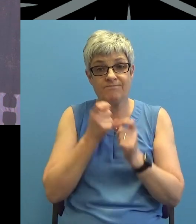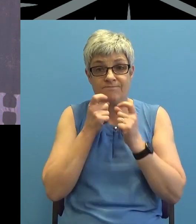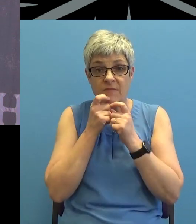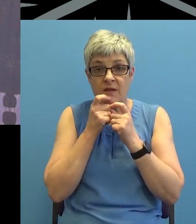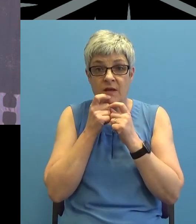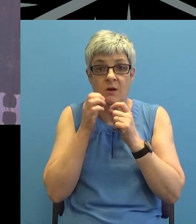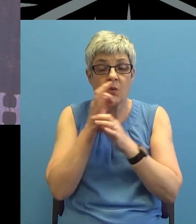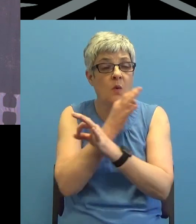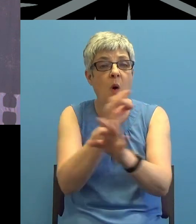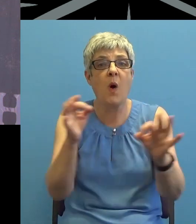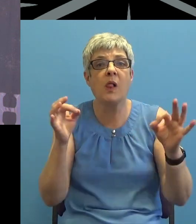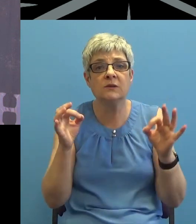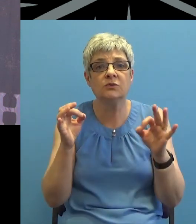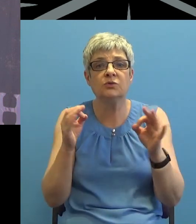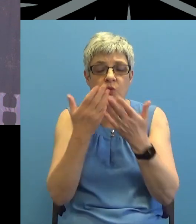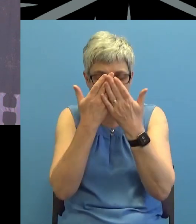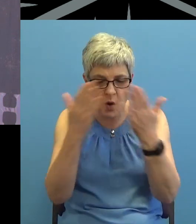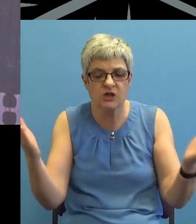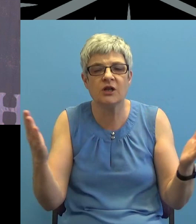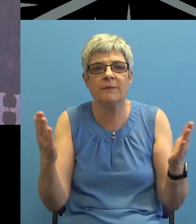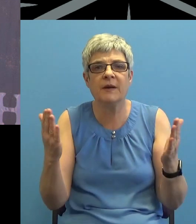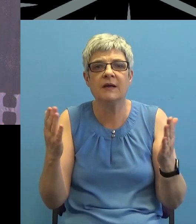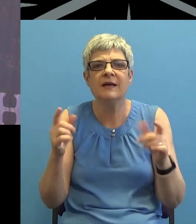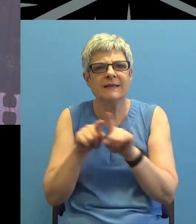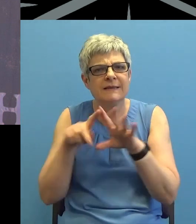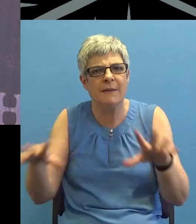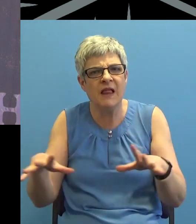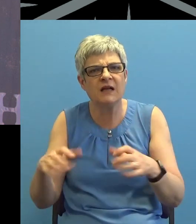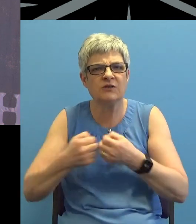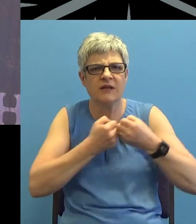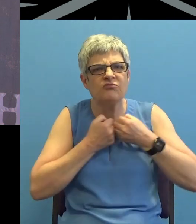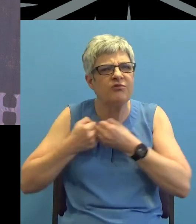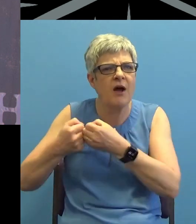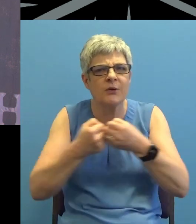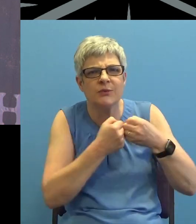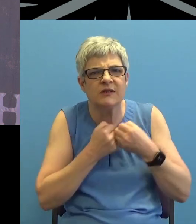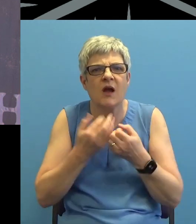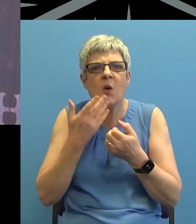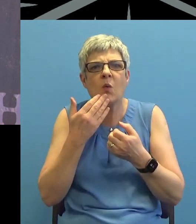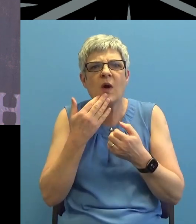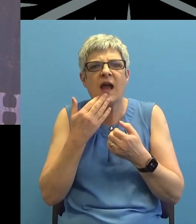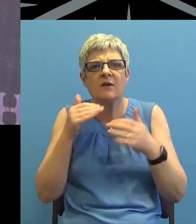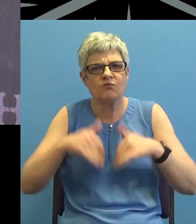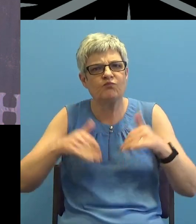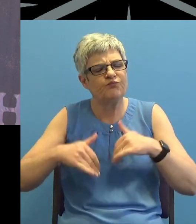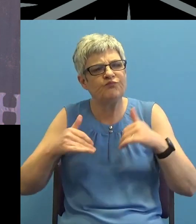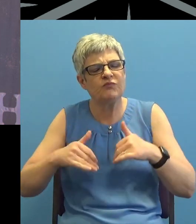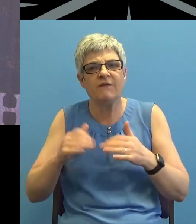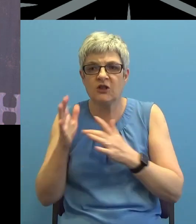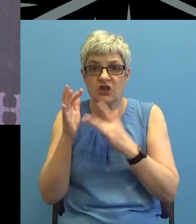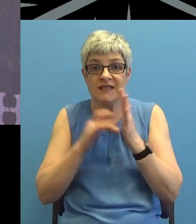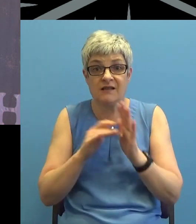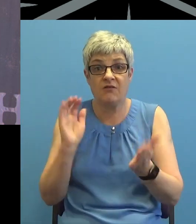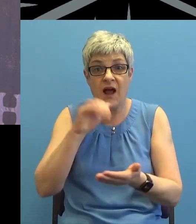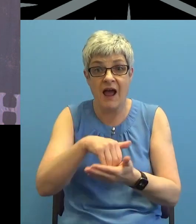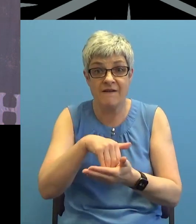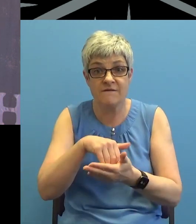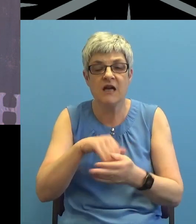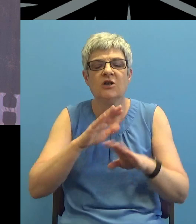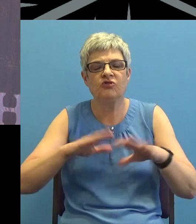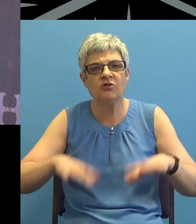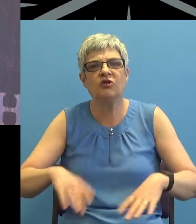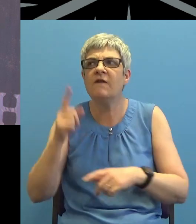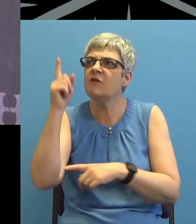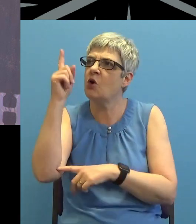to worship echoes the voices of the crowds waiting as Jesus arrived. Children of God,